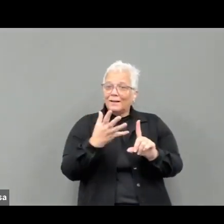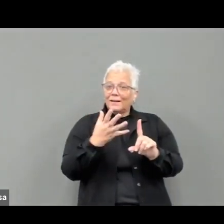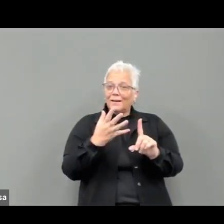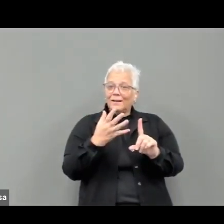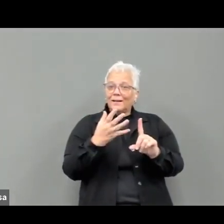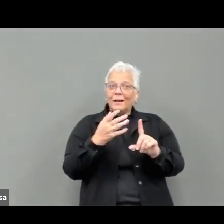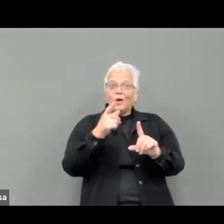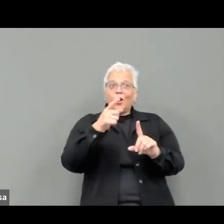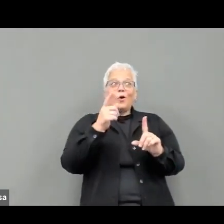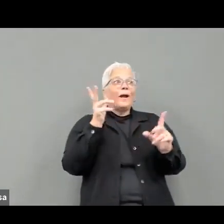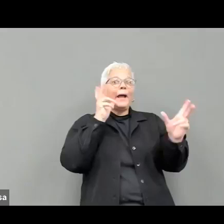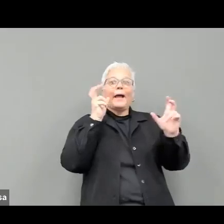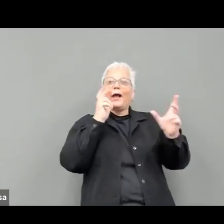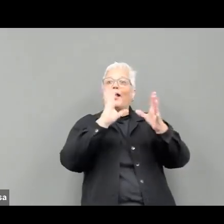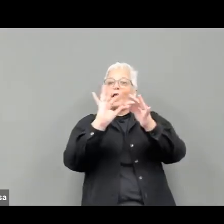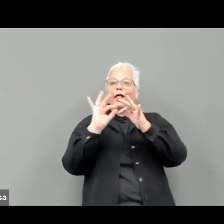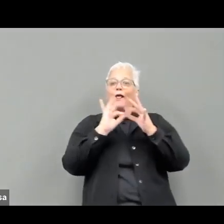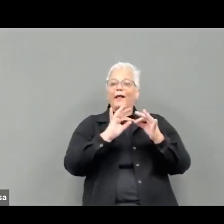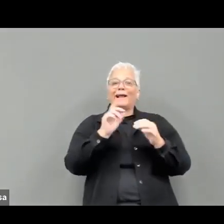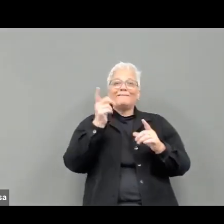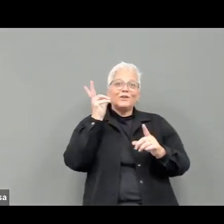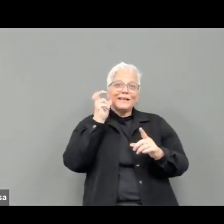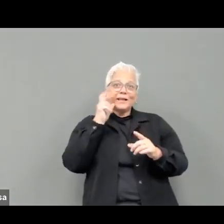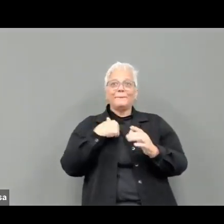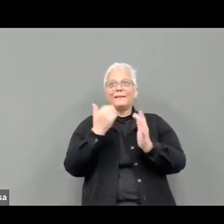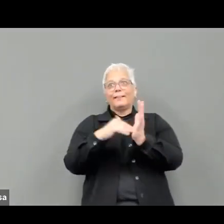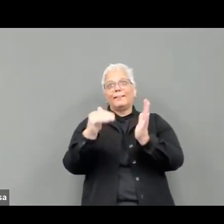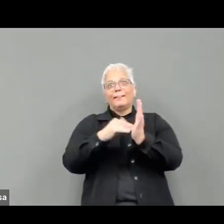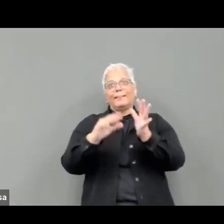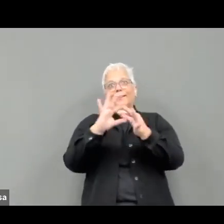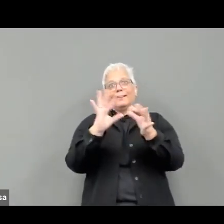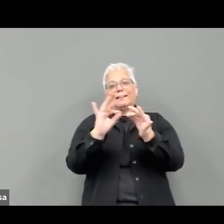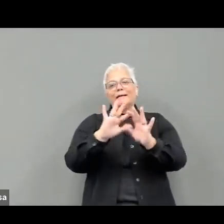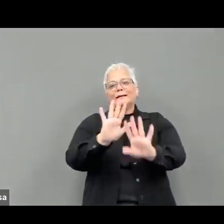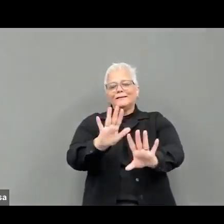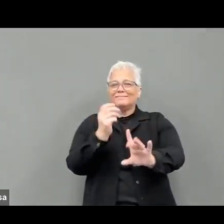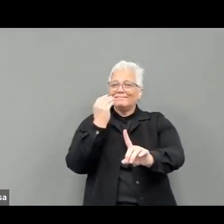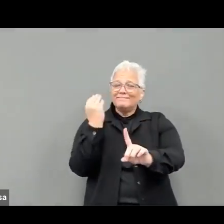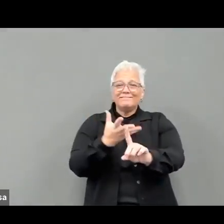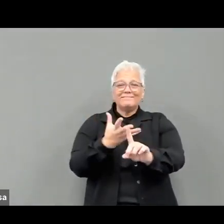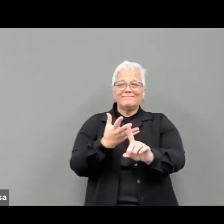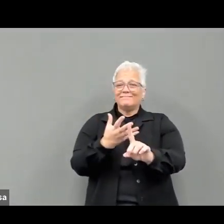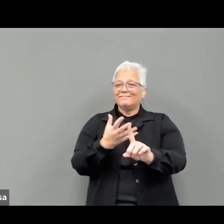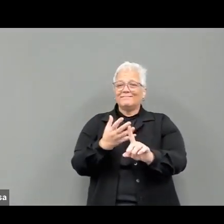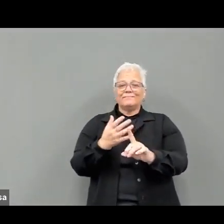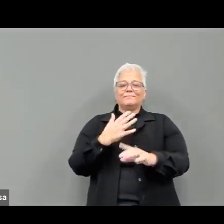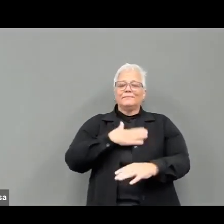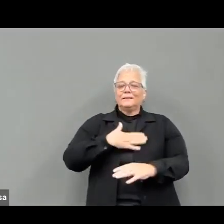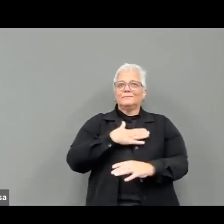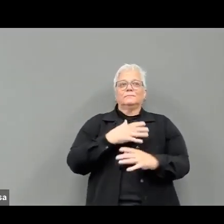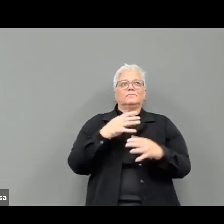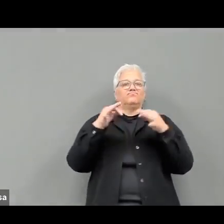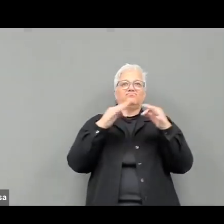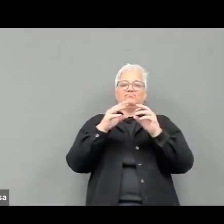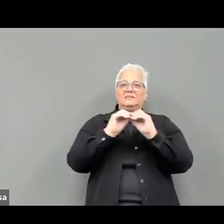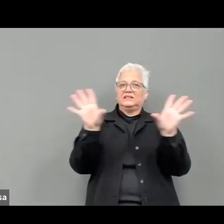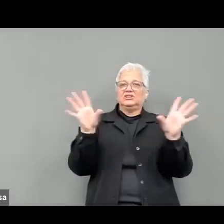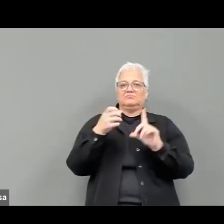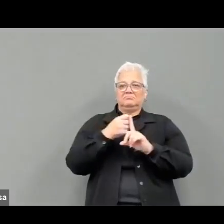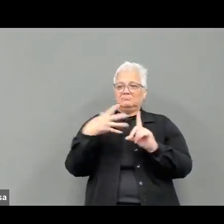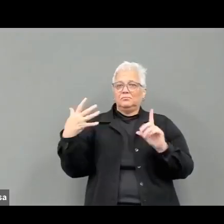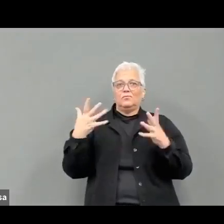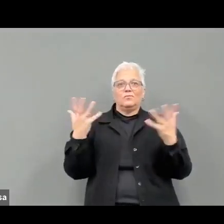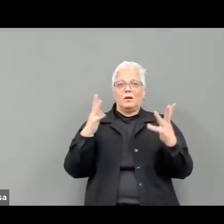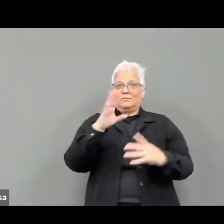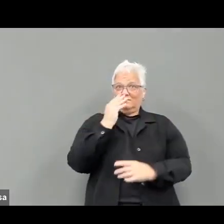So I am going to just jump in here because I've been asked to speak about some of the strategies and